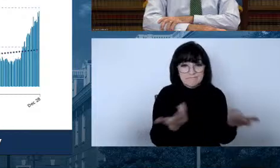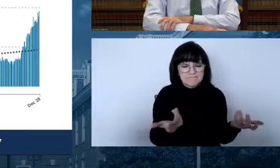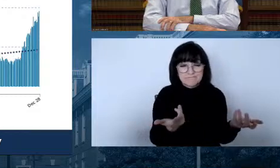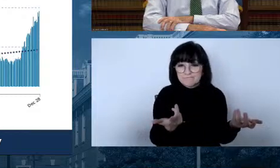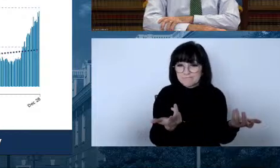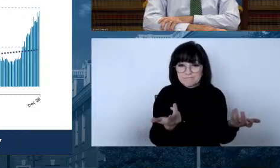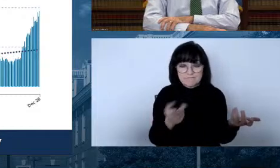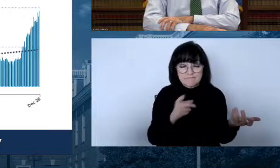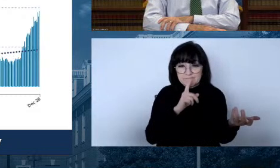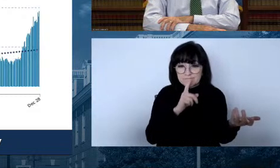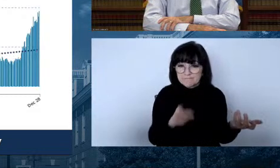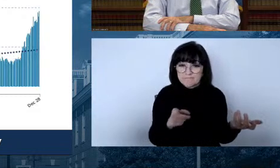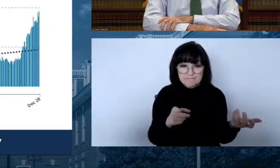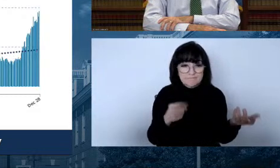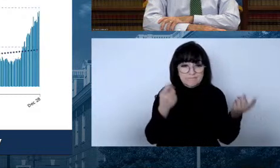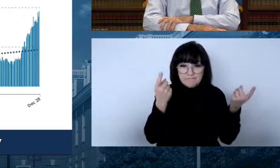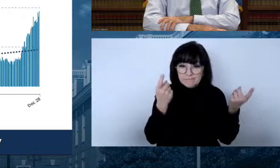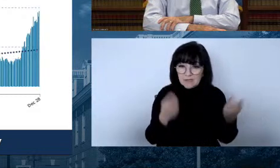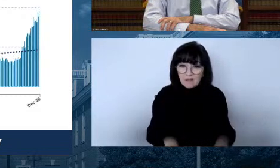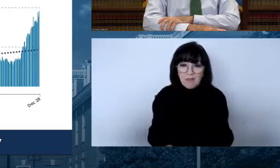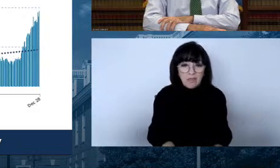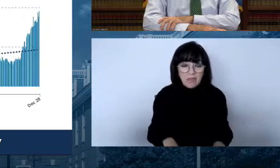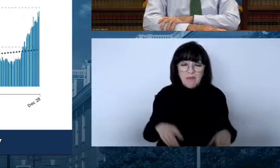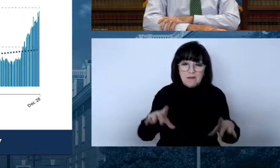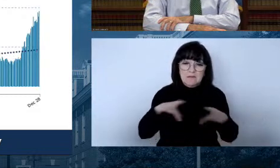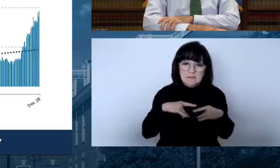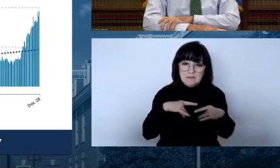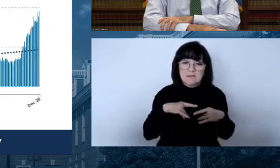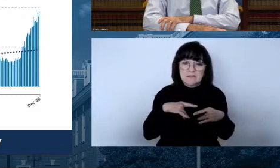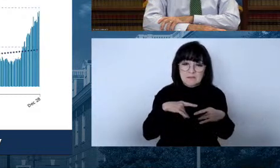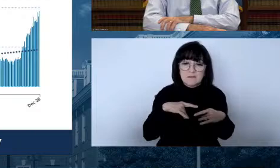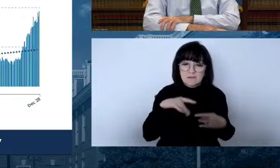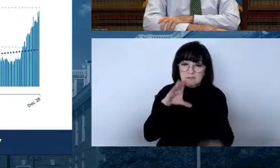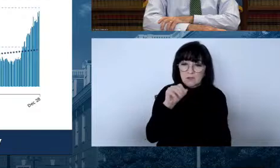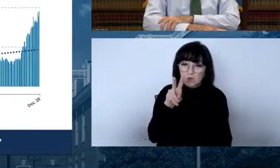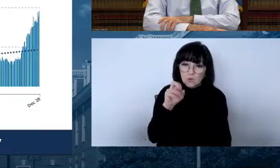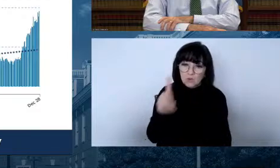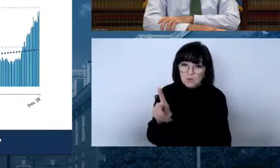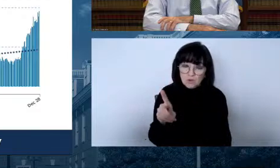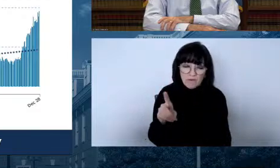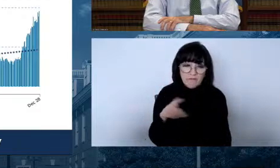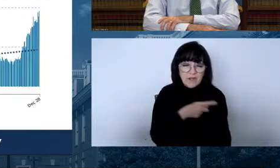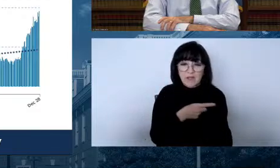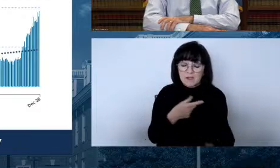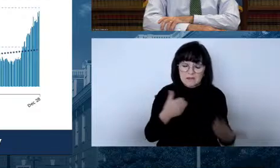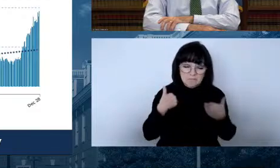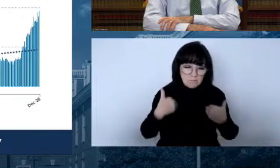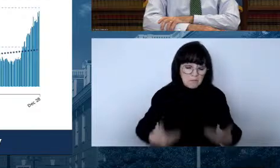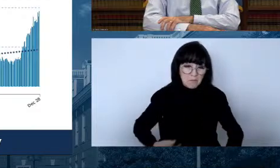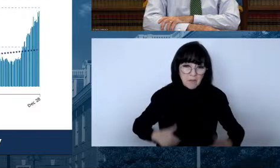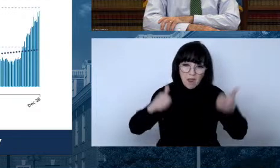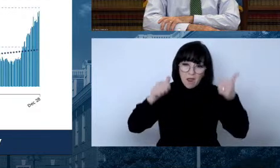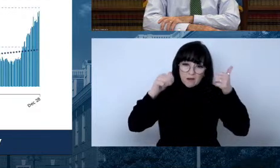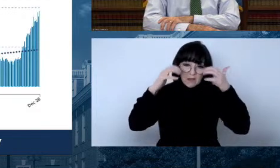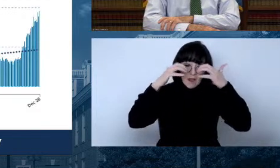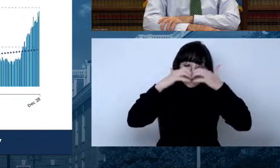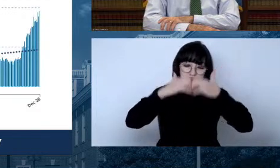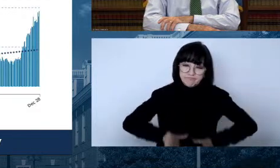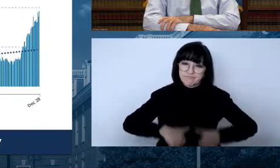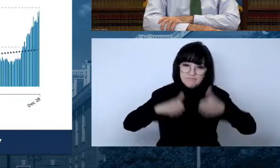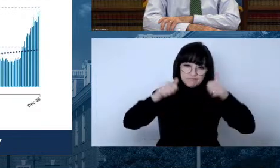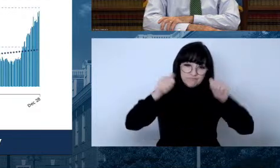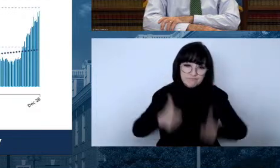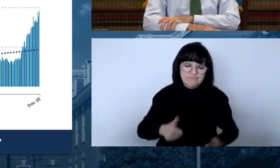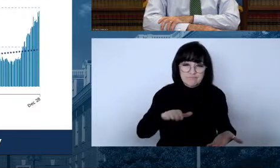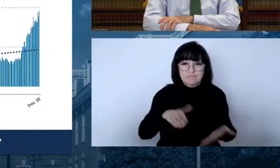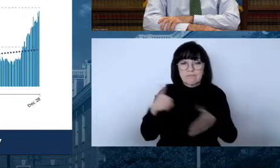really bad case of COVID-19 and ended up passing away. And so we're calling everybody to come